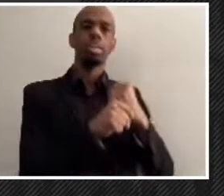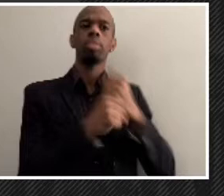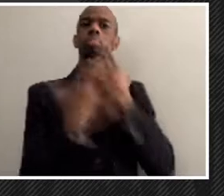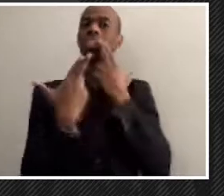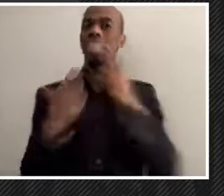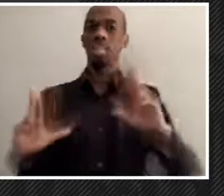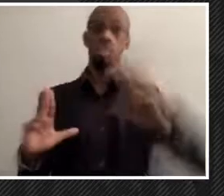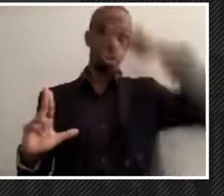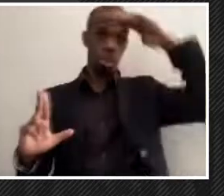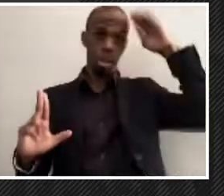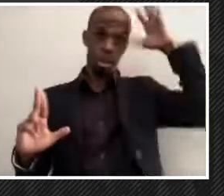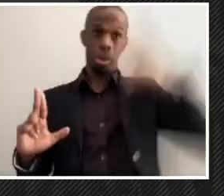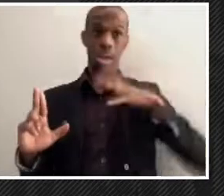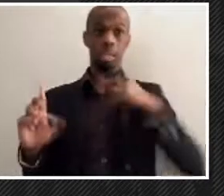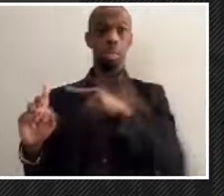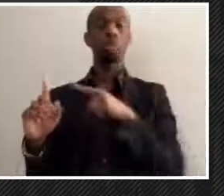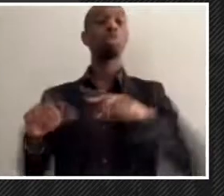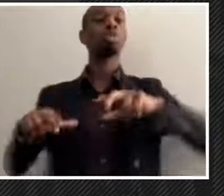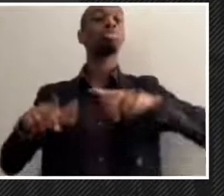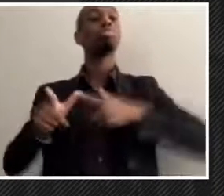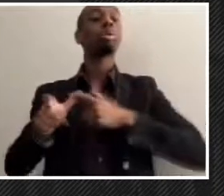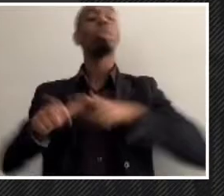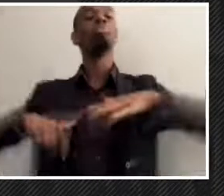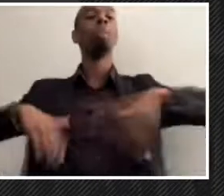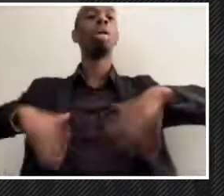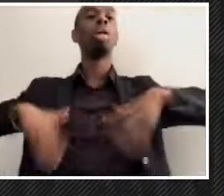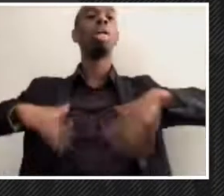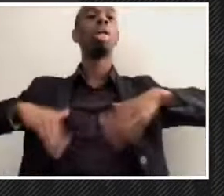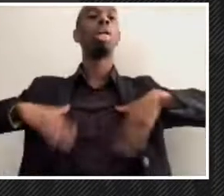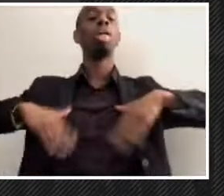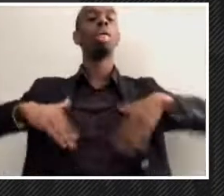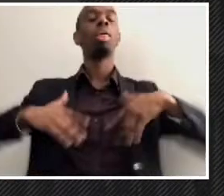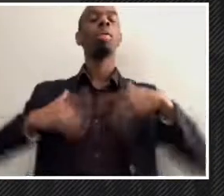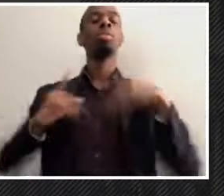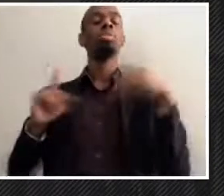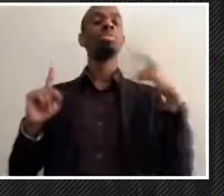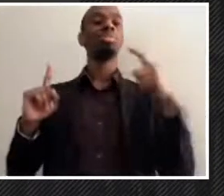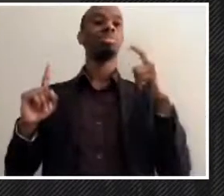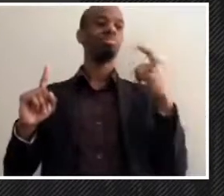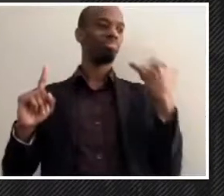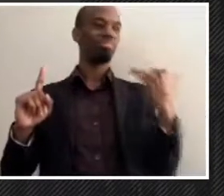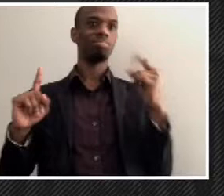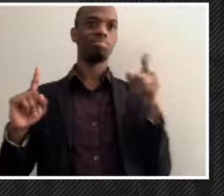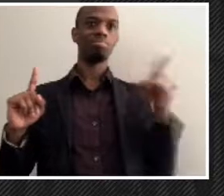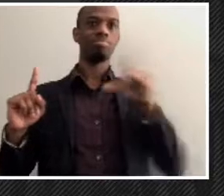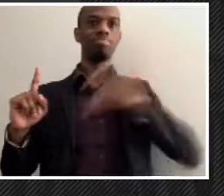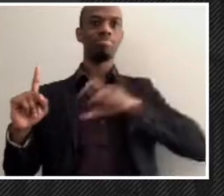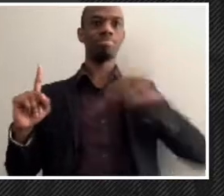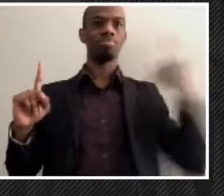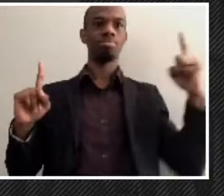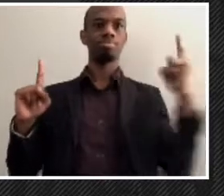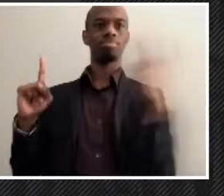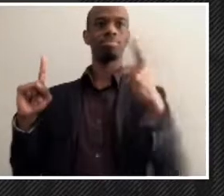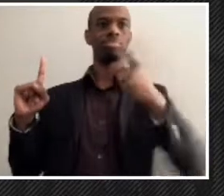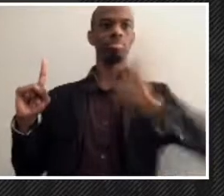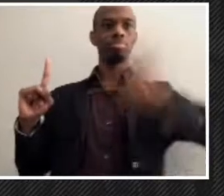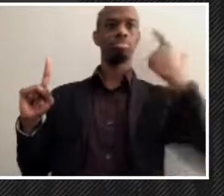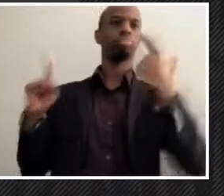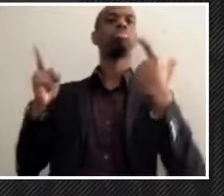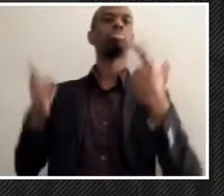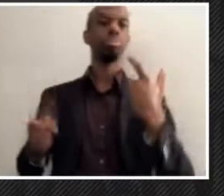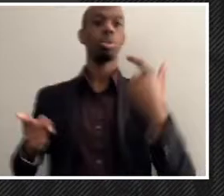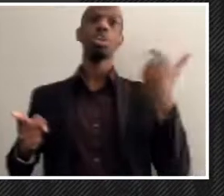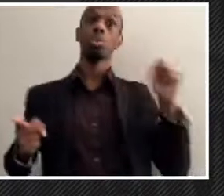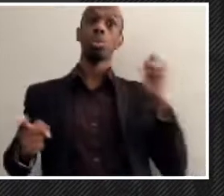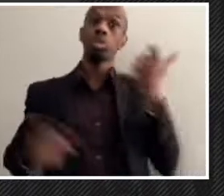murdered by armed residents for what we attribute to racism. Georgia just passed a hate crimes bill and is looking to